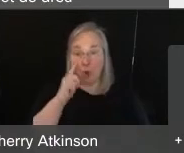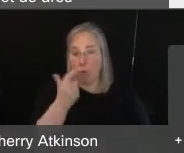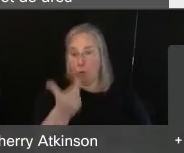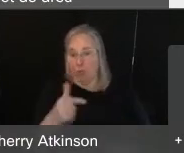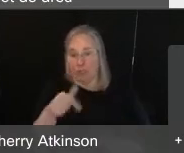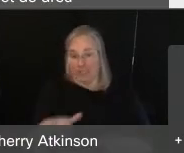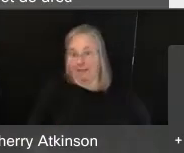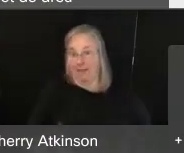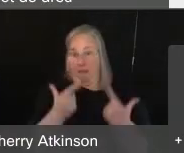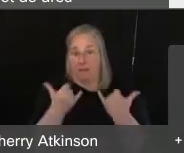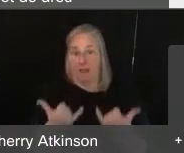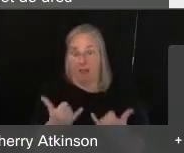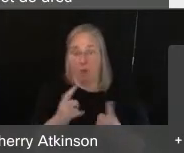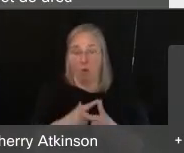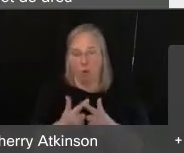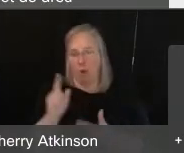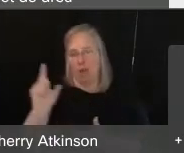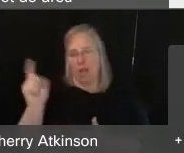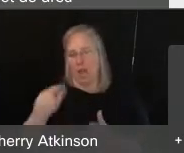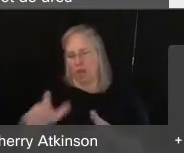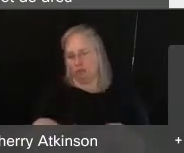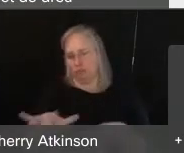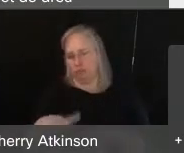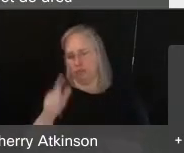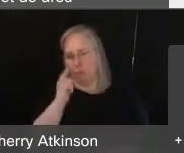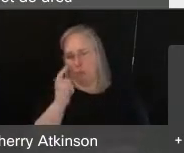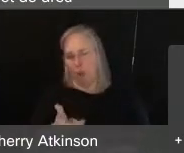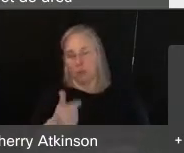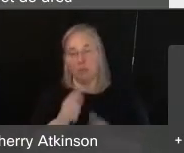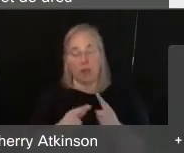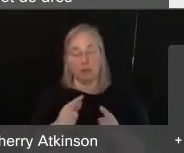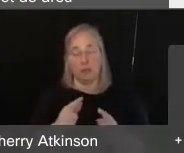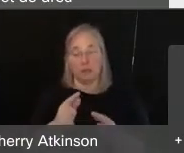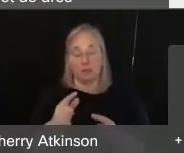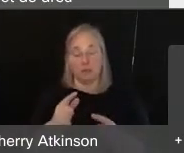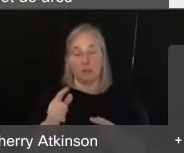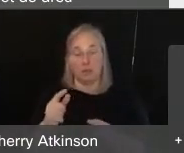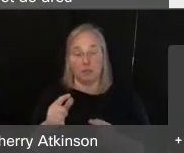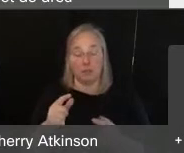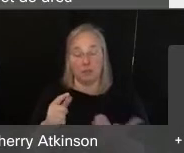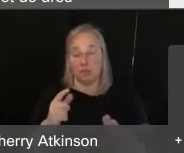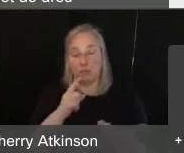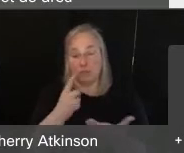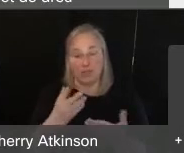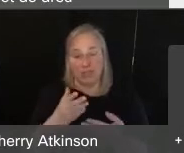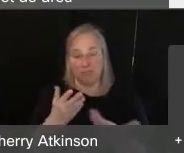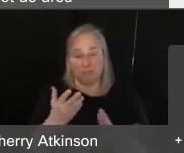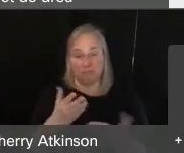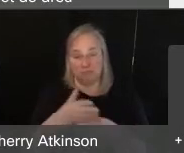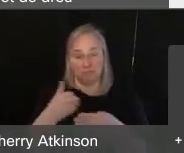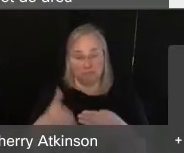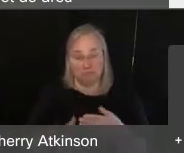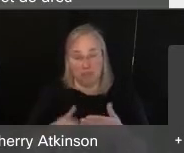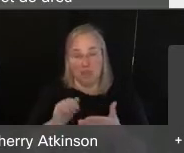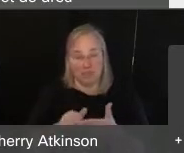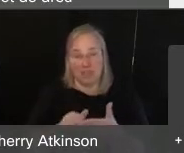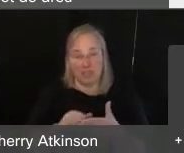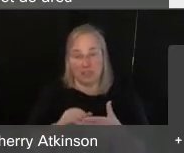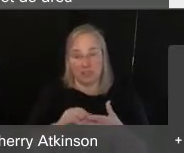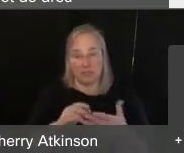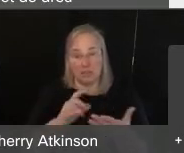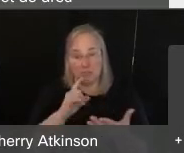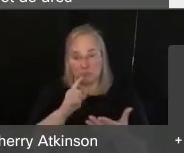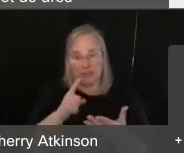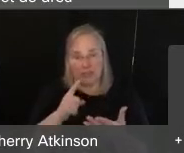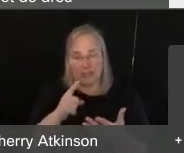live now or that will watch it later, that this at the end of the day gets into the body of the report. I